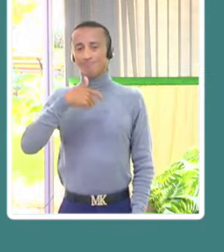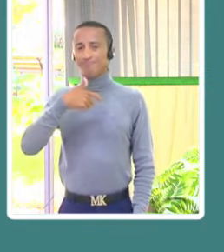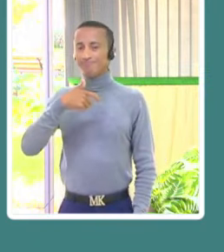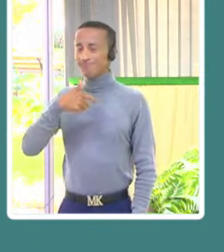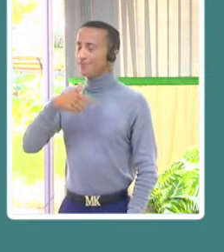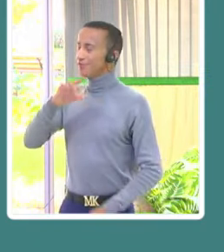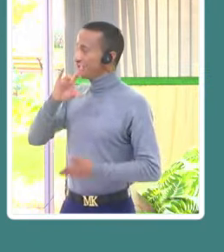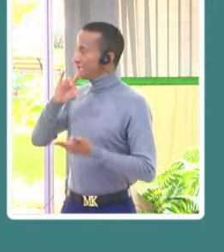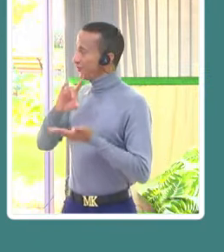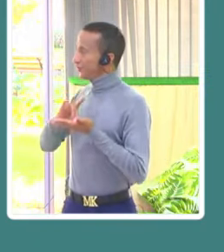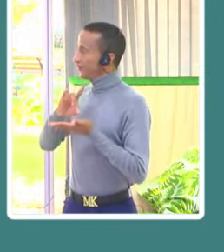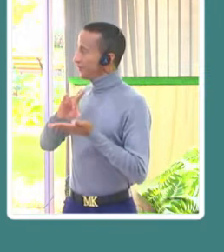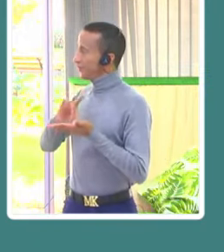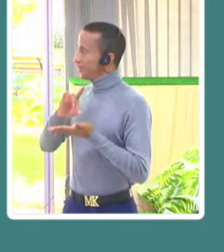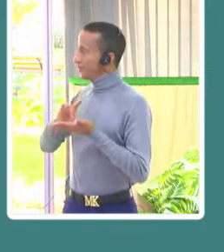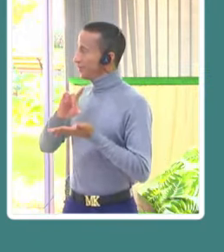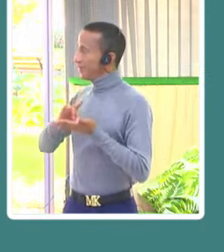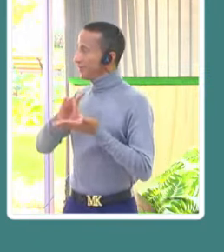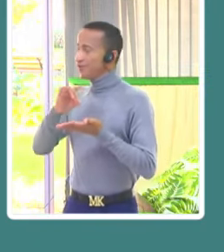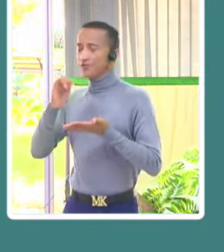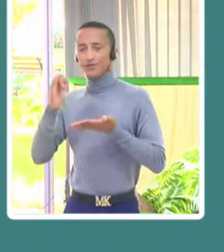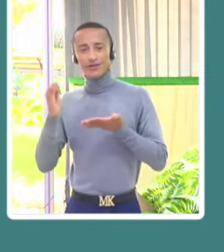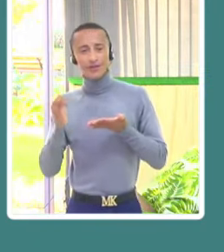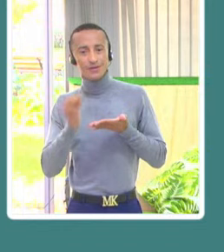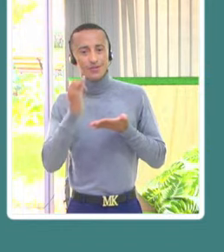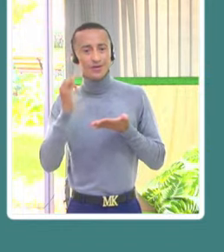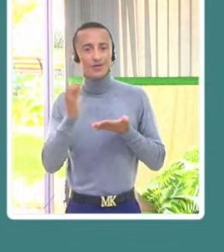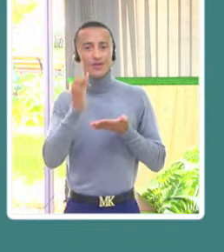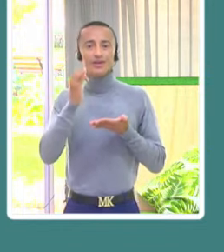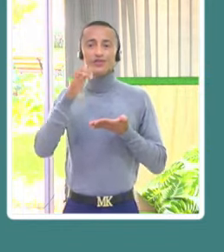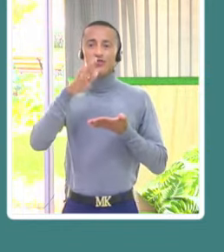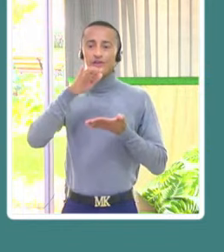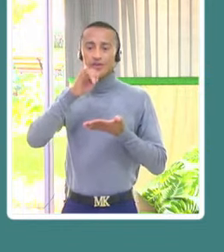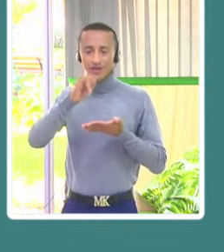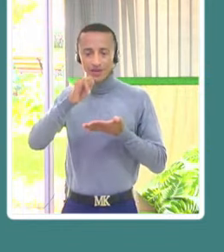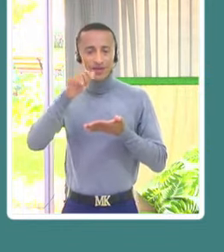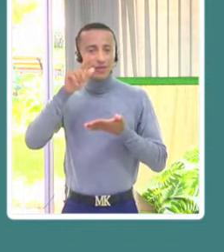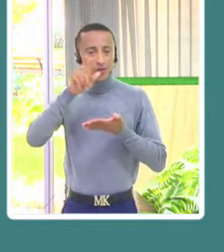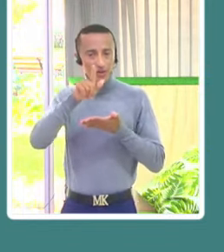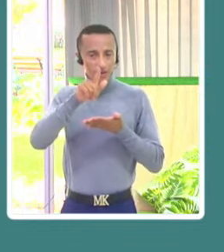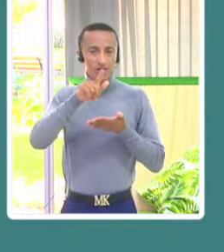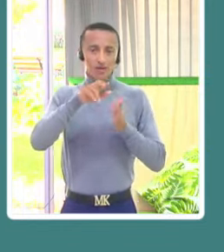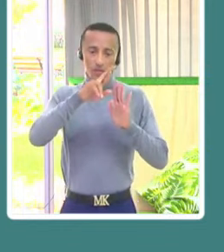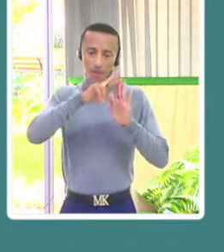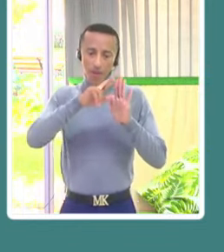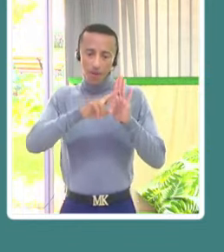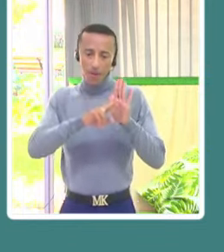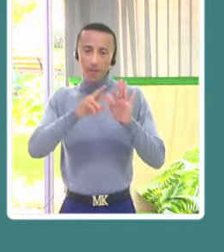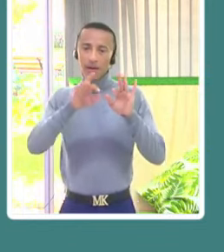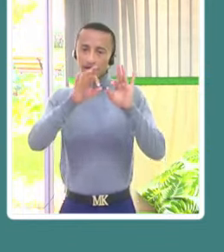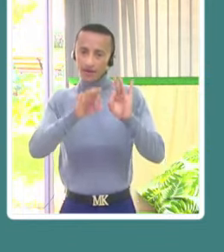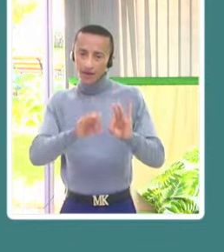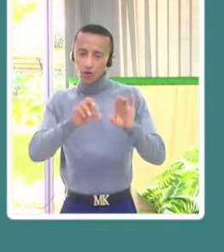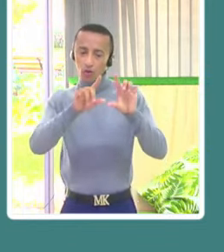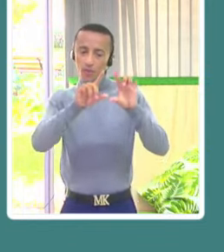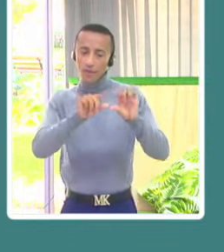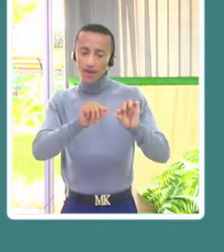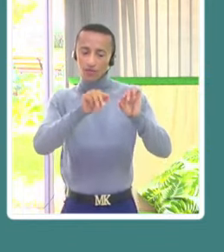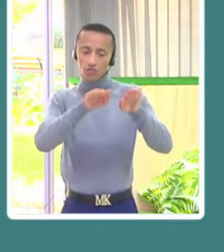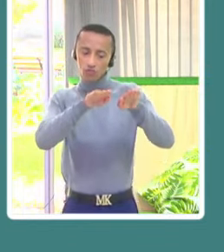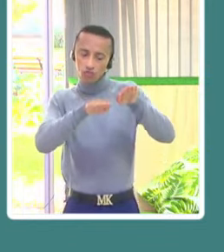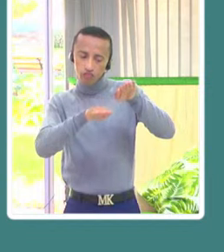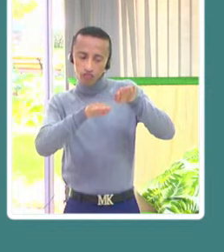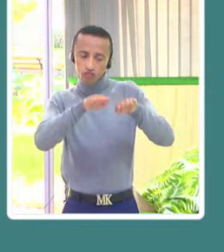right, it can reduce inequalities. Because again, the philosophy is inclusion. Philosophy